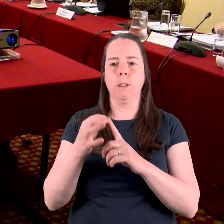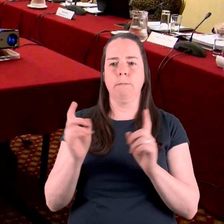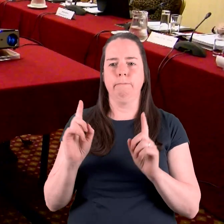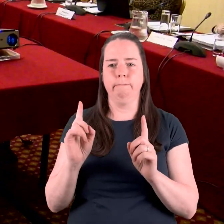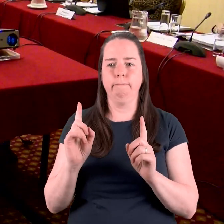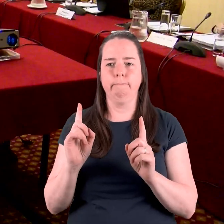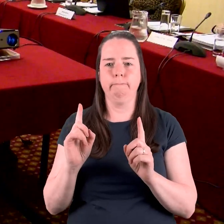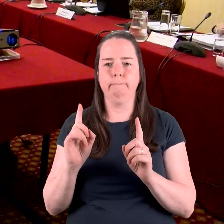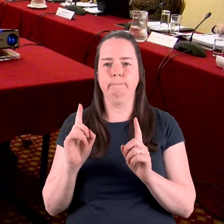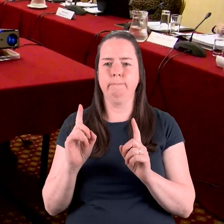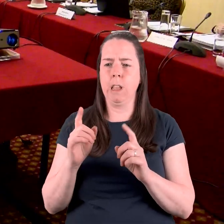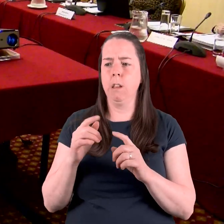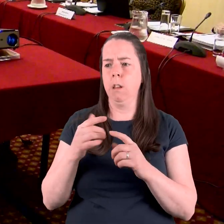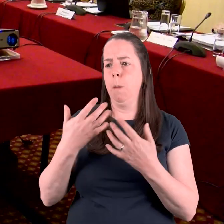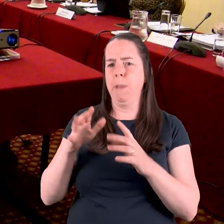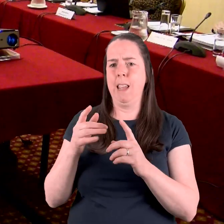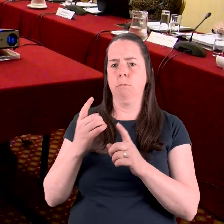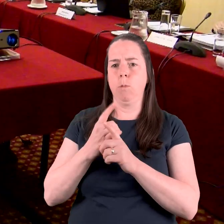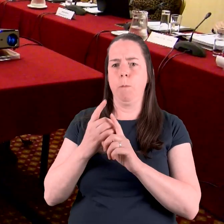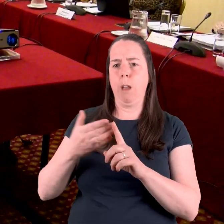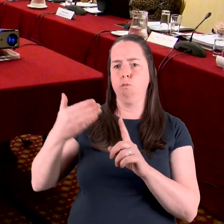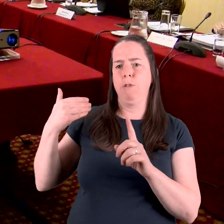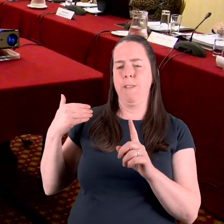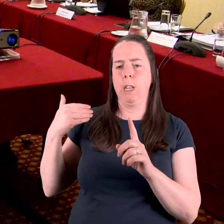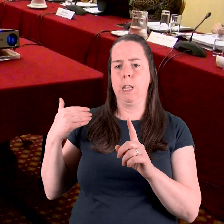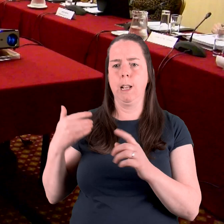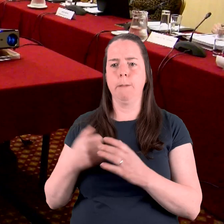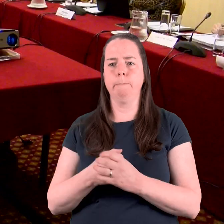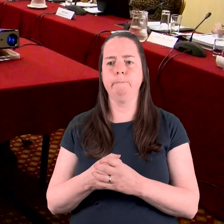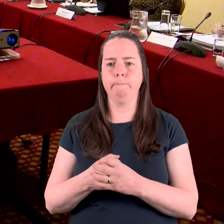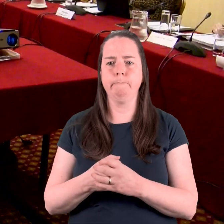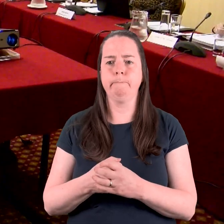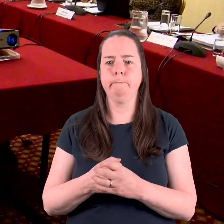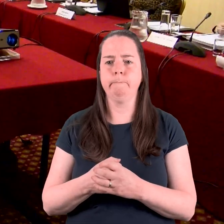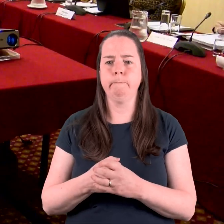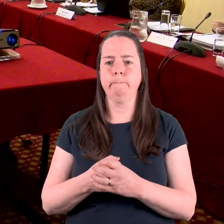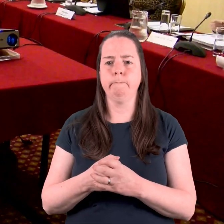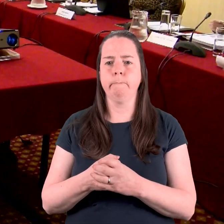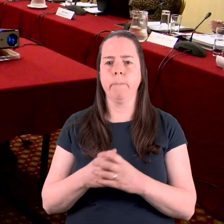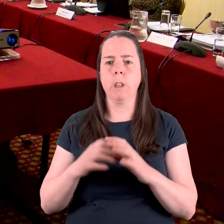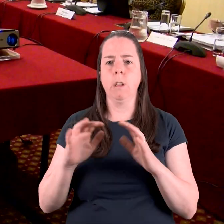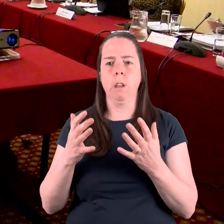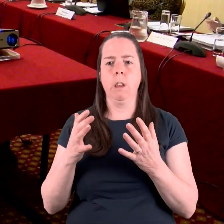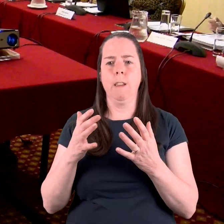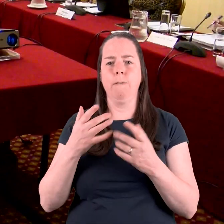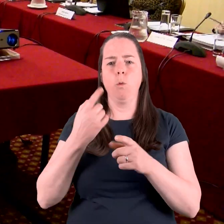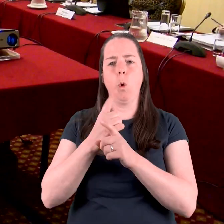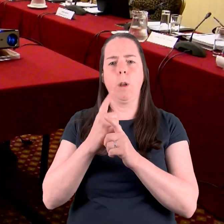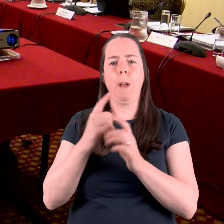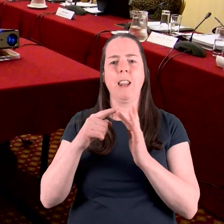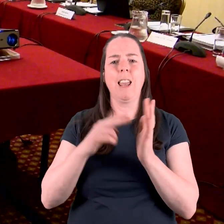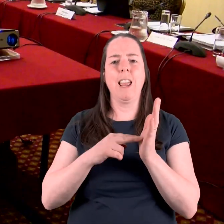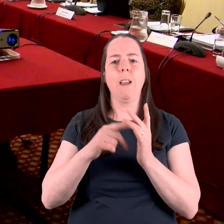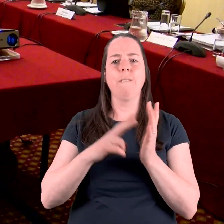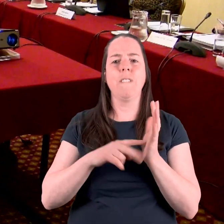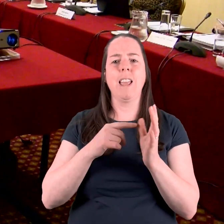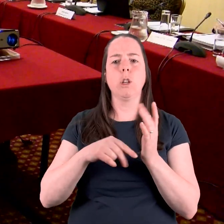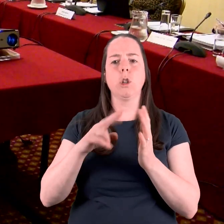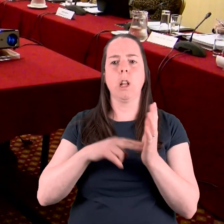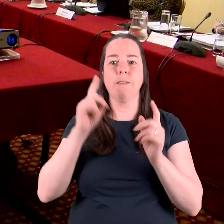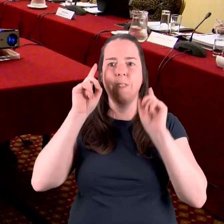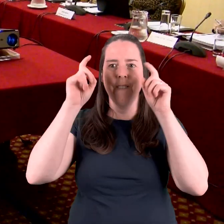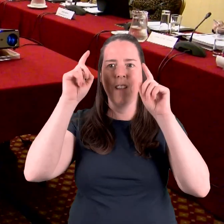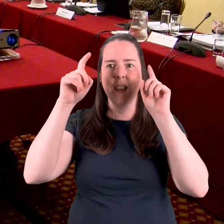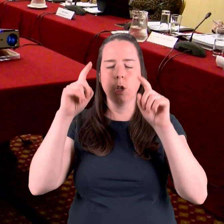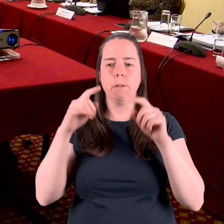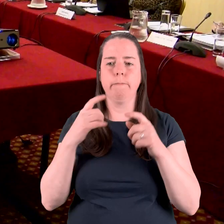there. A point which sort of comes to the one made previously. I mean, I think by definition, innovation, we're